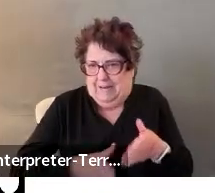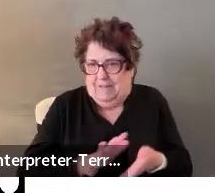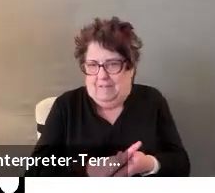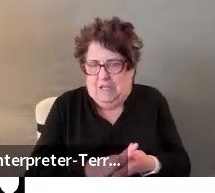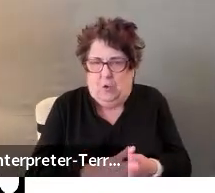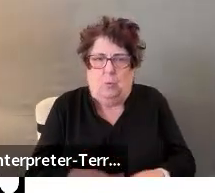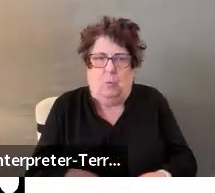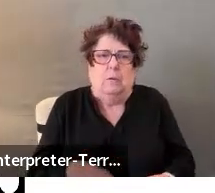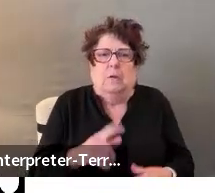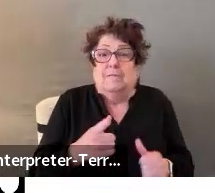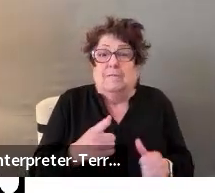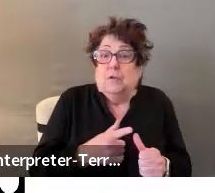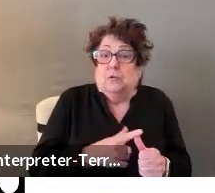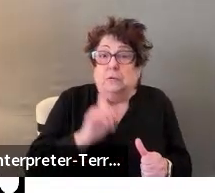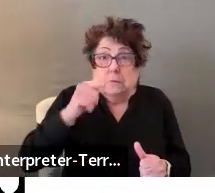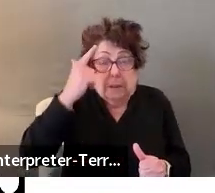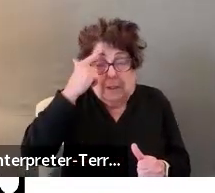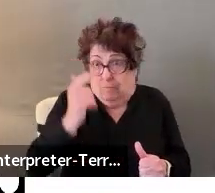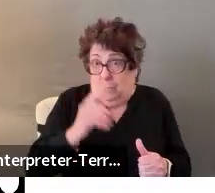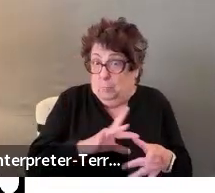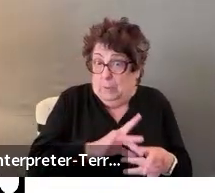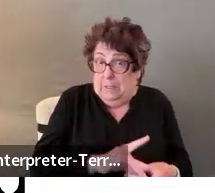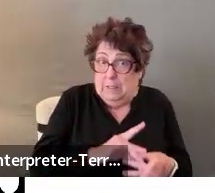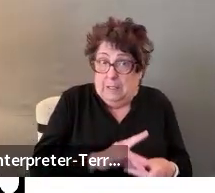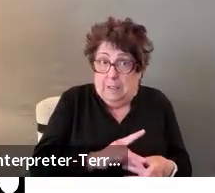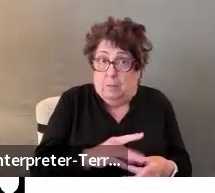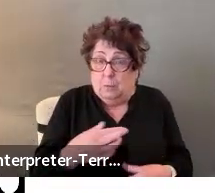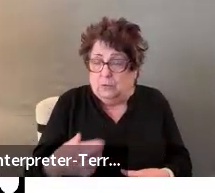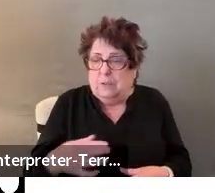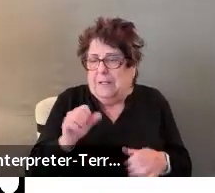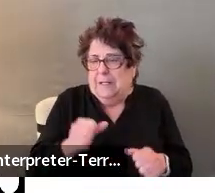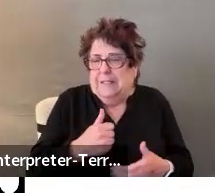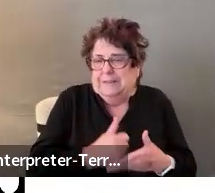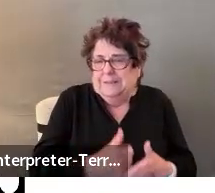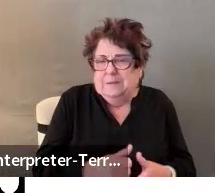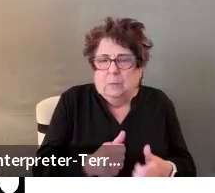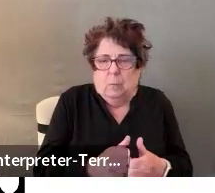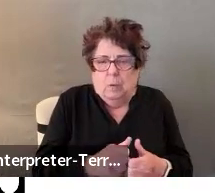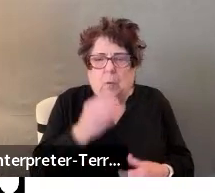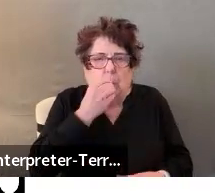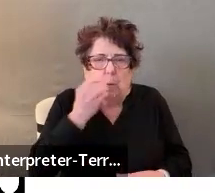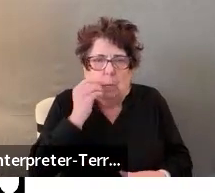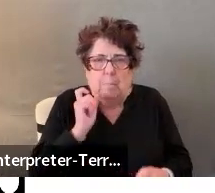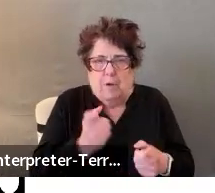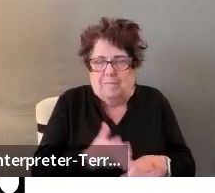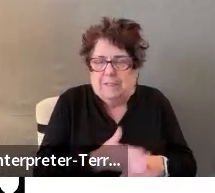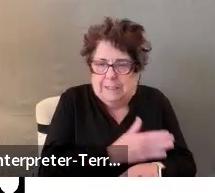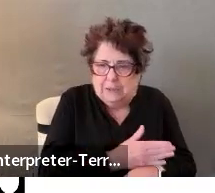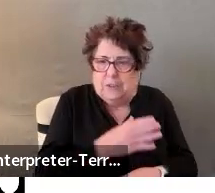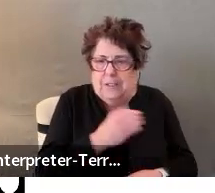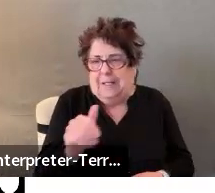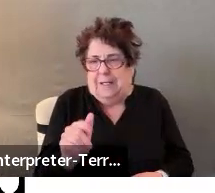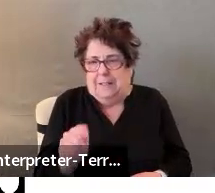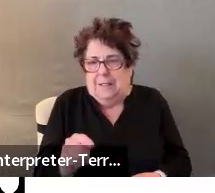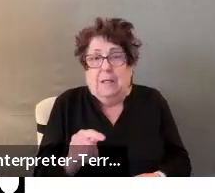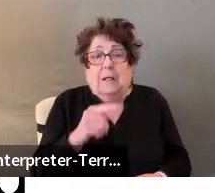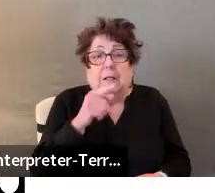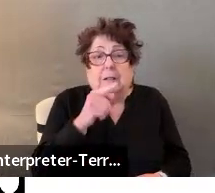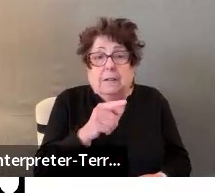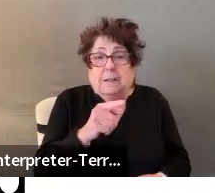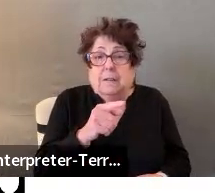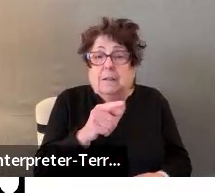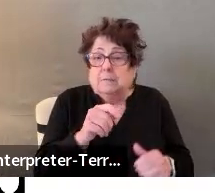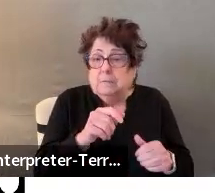First, government-related resources can assist with home modifications and AT. The Administration for Community Living